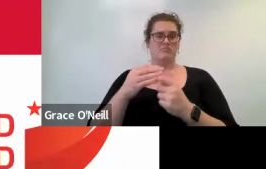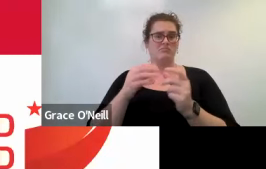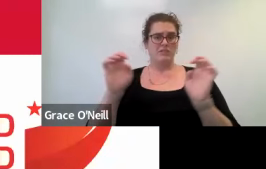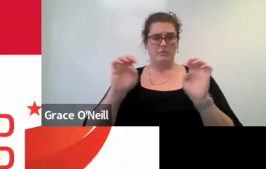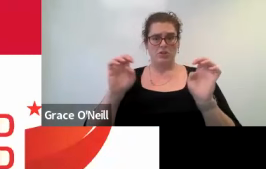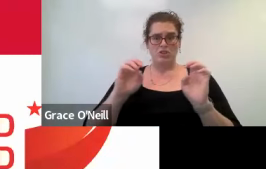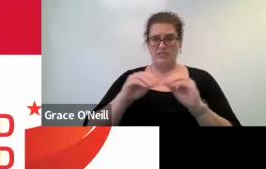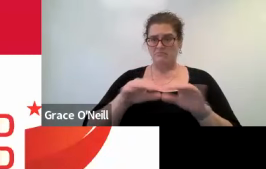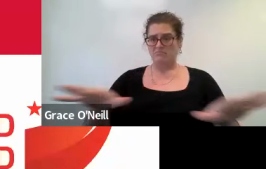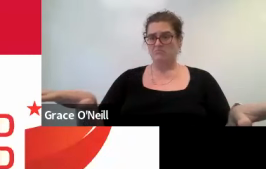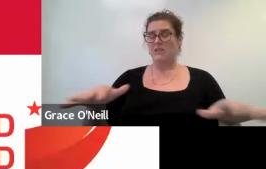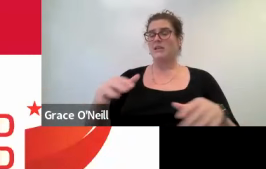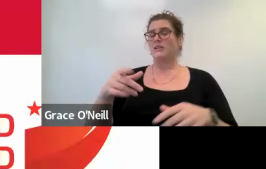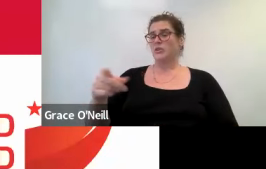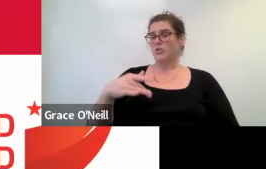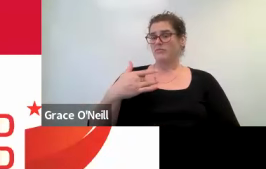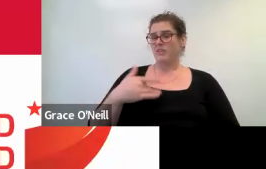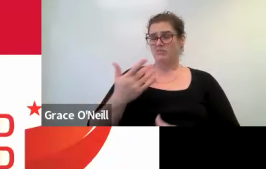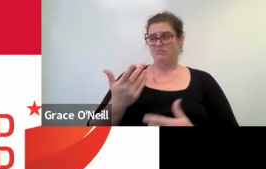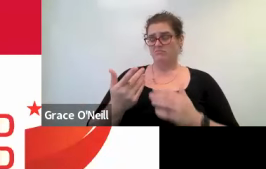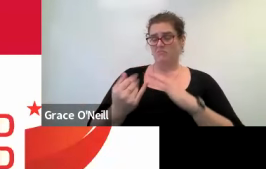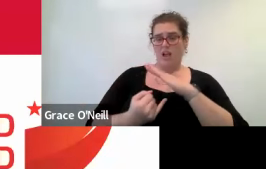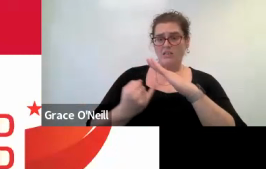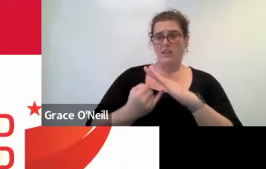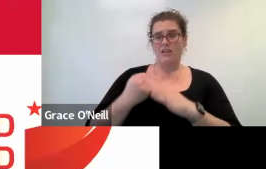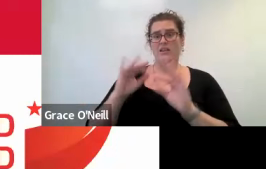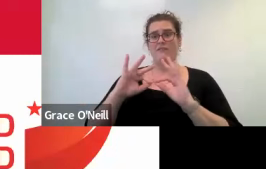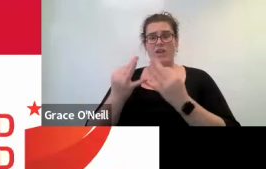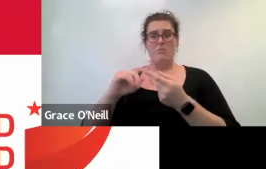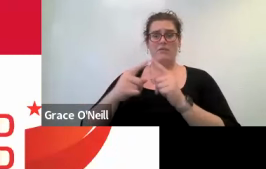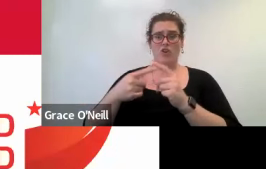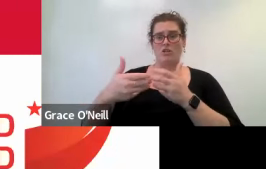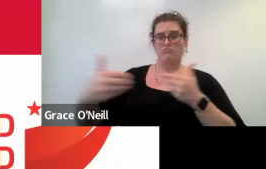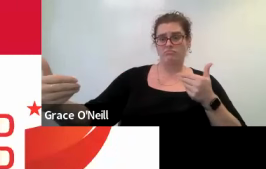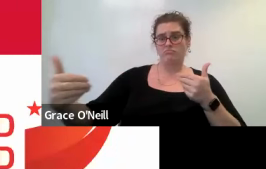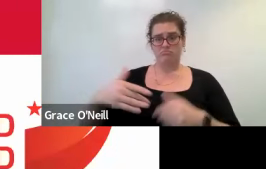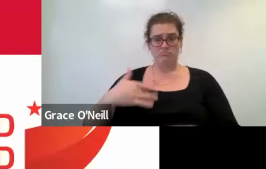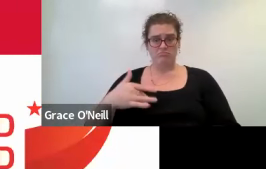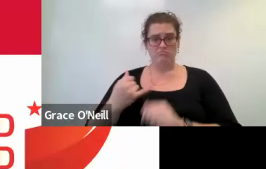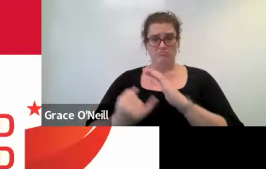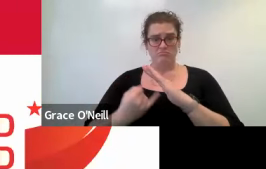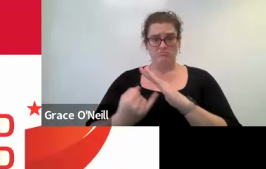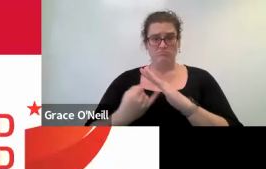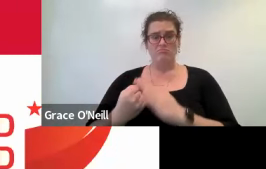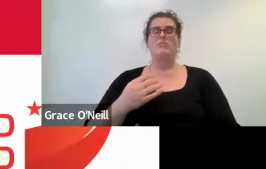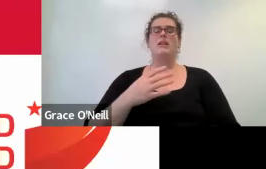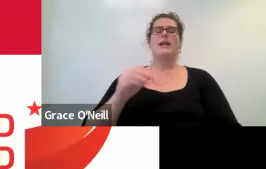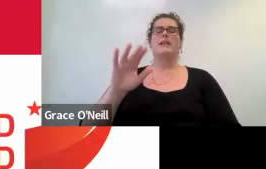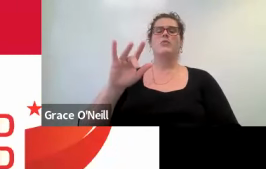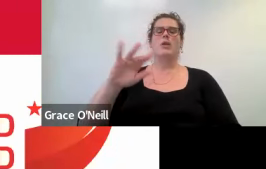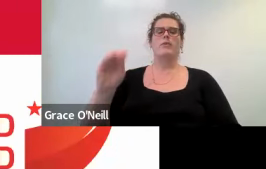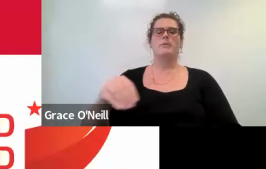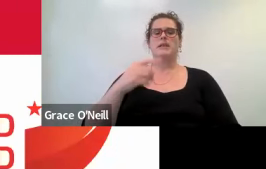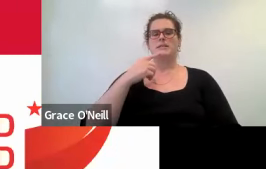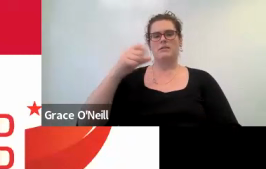isolated from your family and friends? And 25% reported feeling isolated